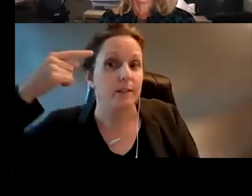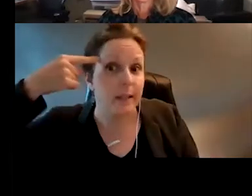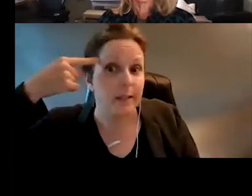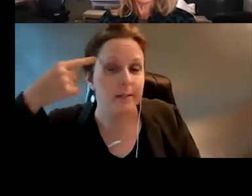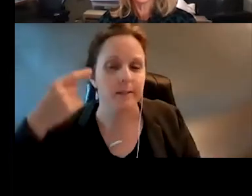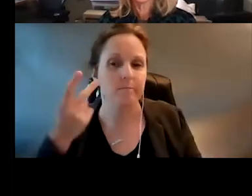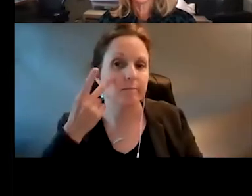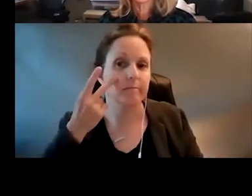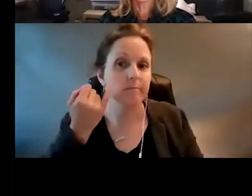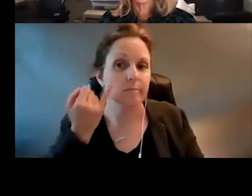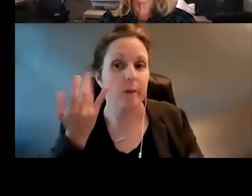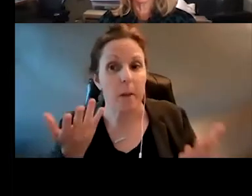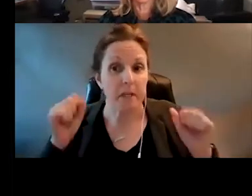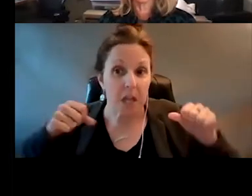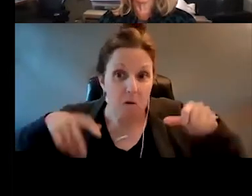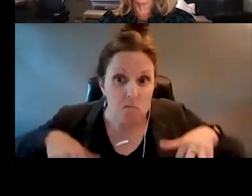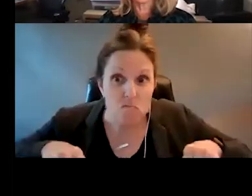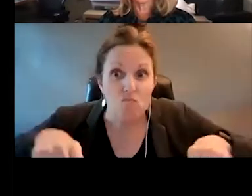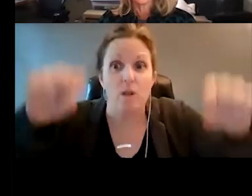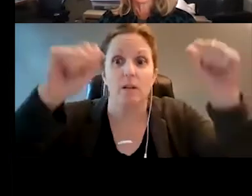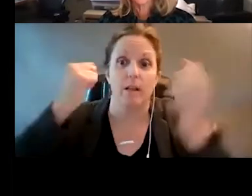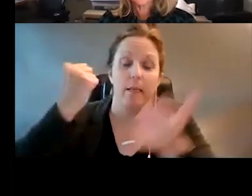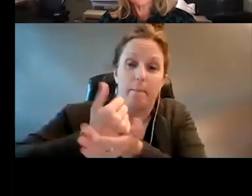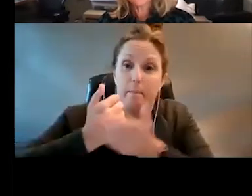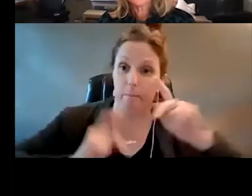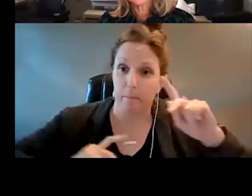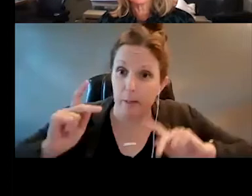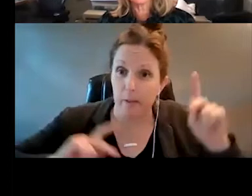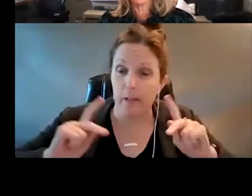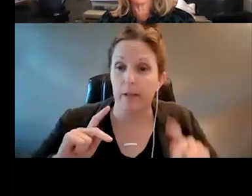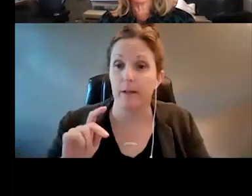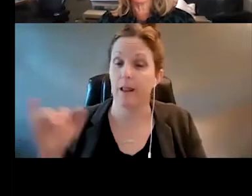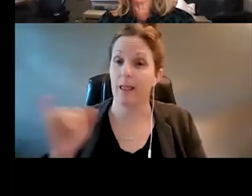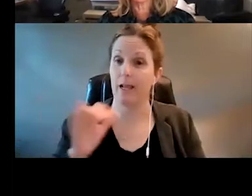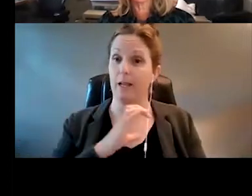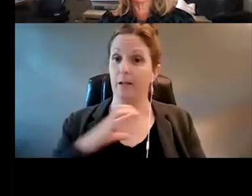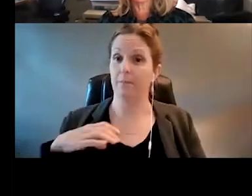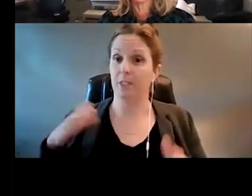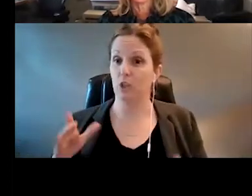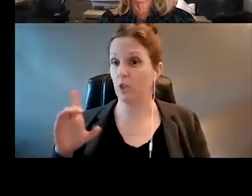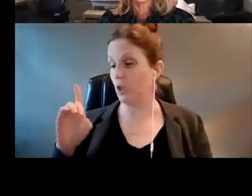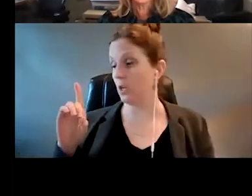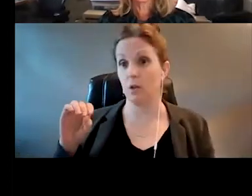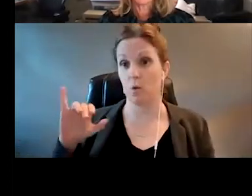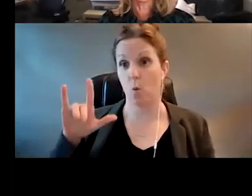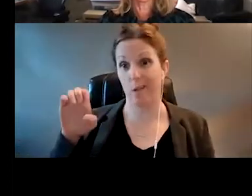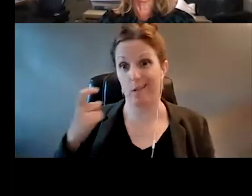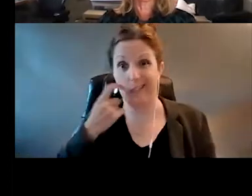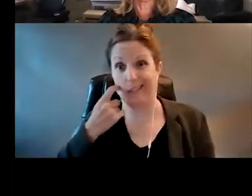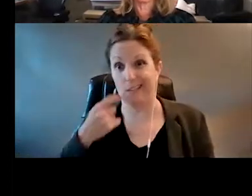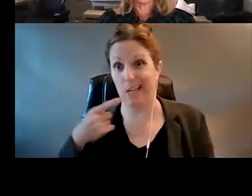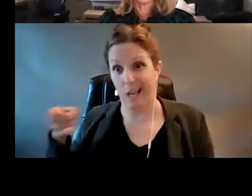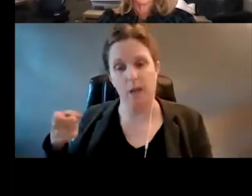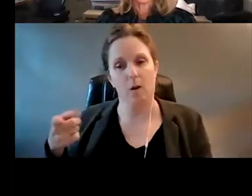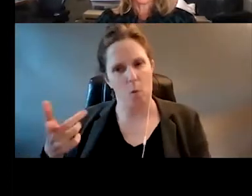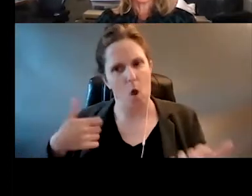in the first sort of year and a half, and then hopefully with PCORI support, if we're fortunate enough to get that, we'll move to